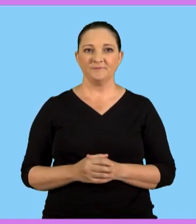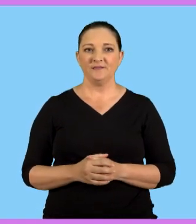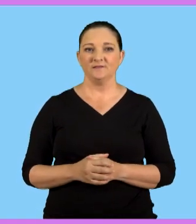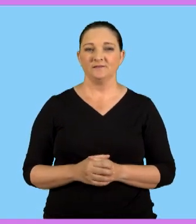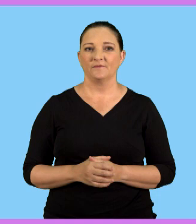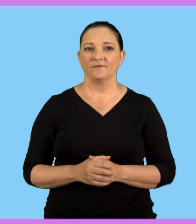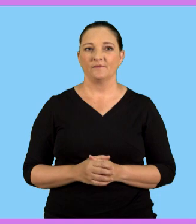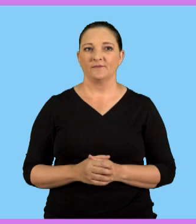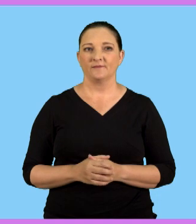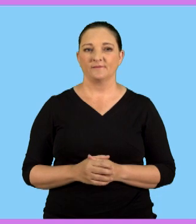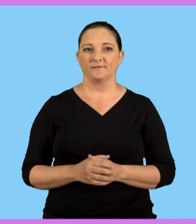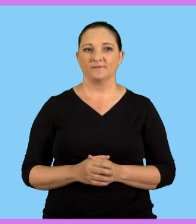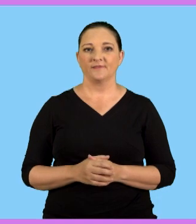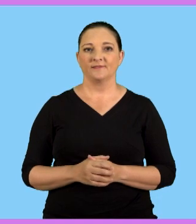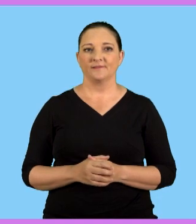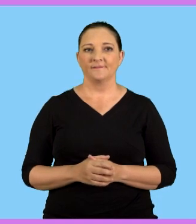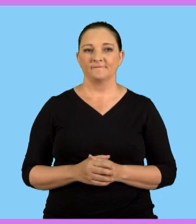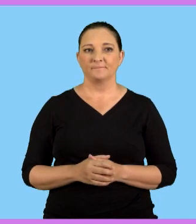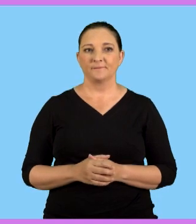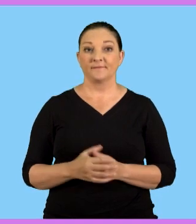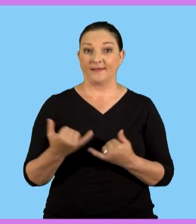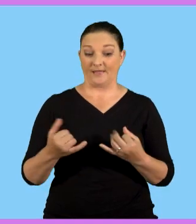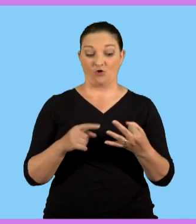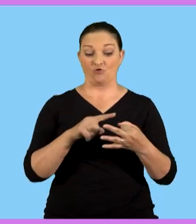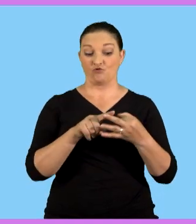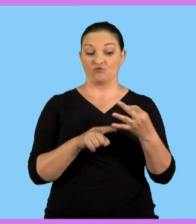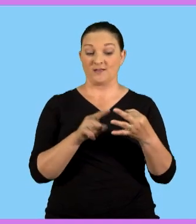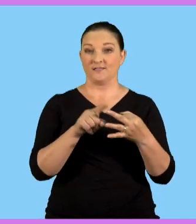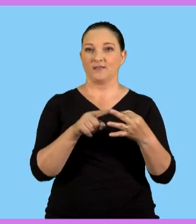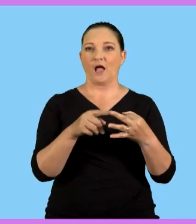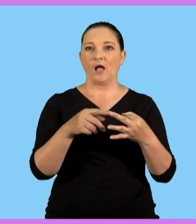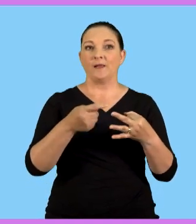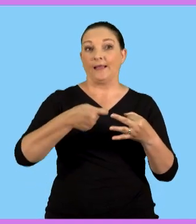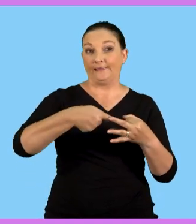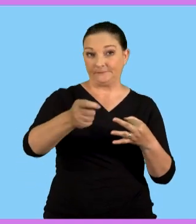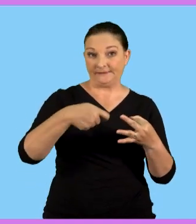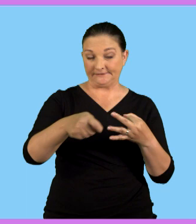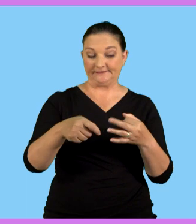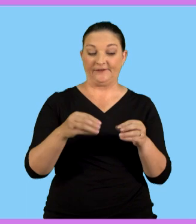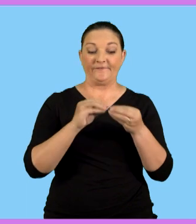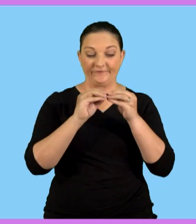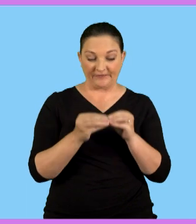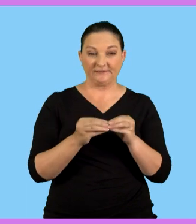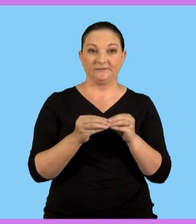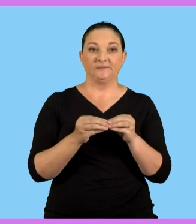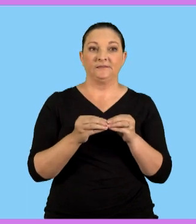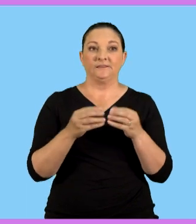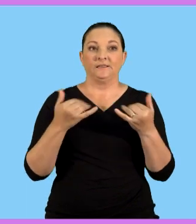Let's see what that's all about. Okay, there are three types of expenses. A fixed